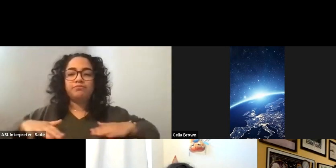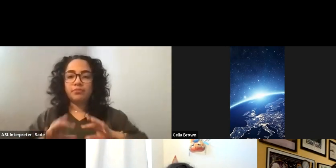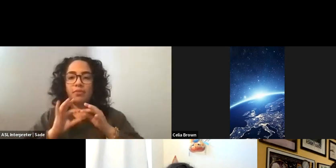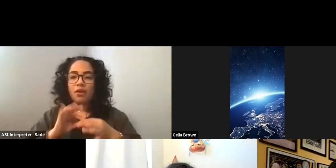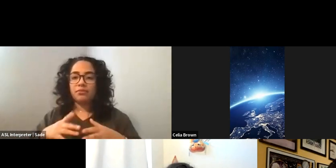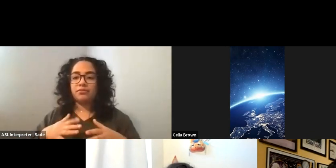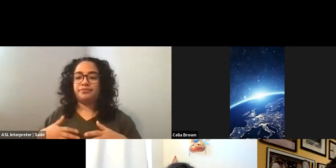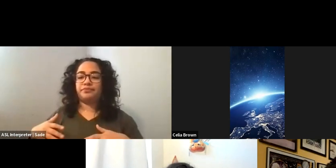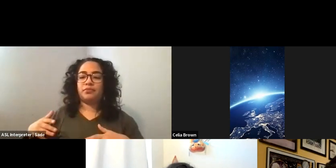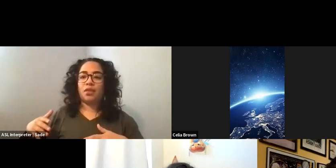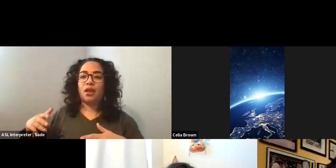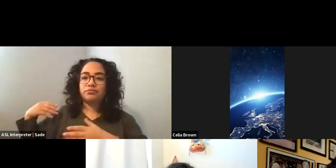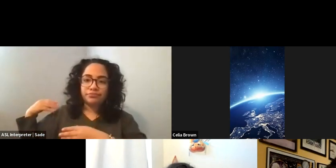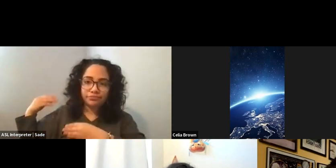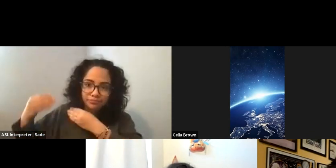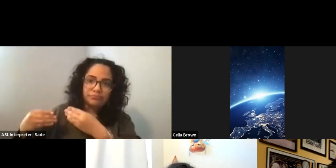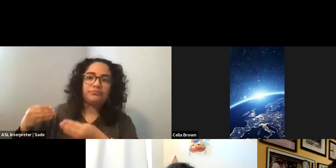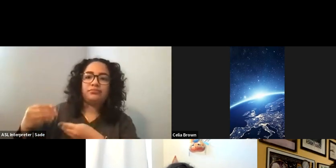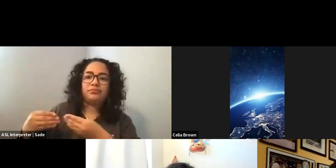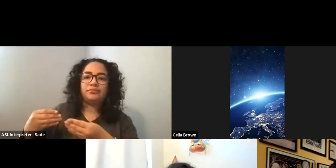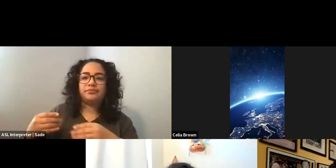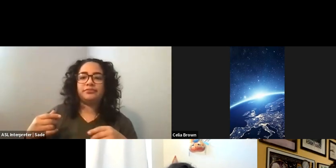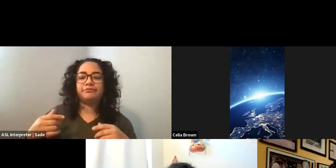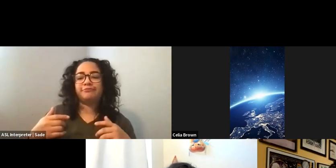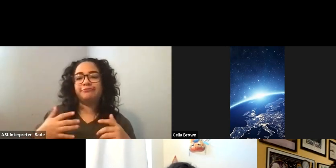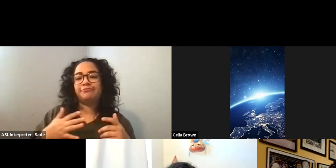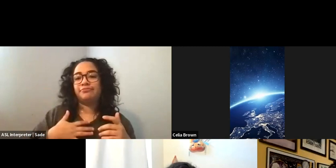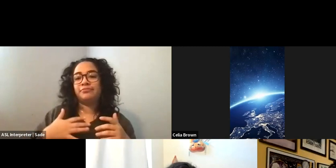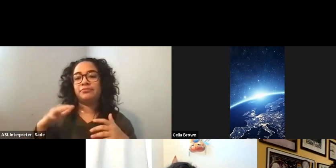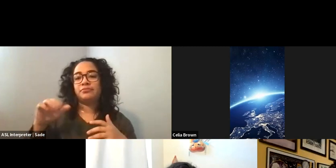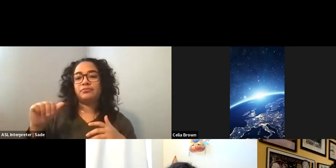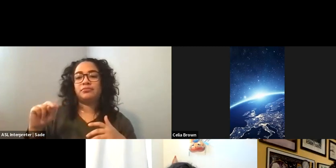as I mentioned. I have ancestors, both